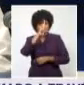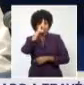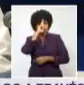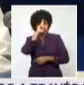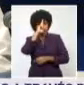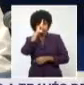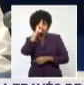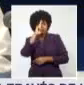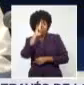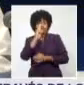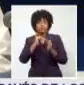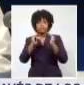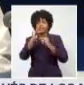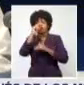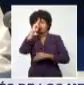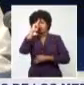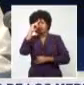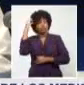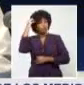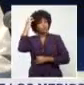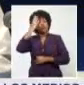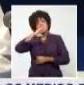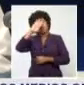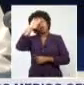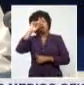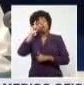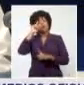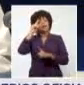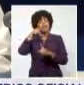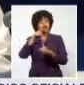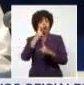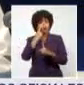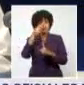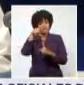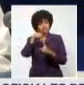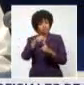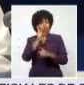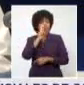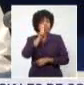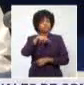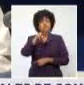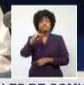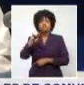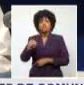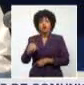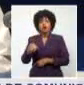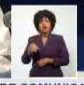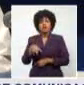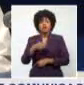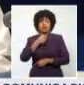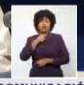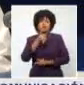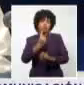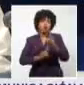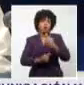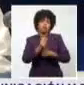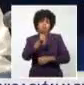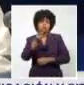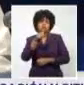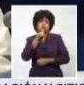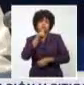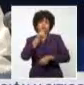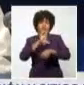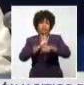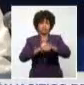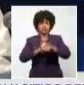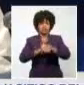are spreading the disease, so that we can immediately admit them and do the actions that have to be